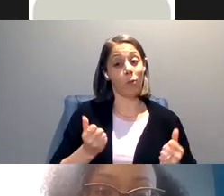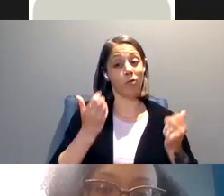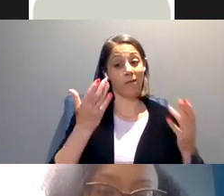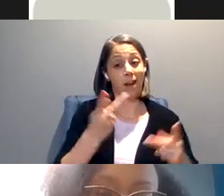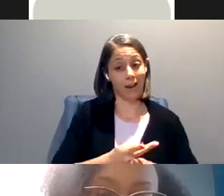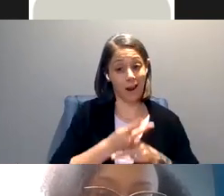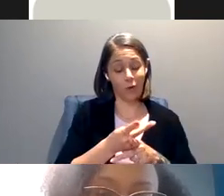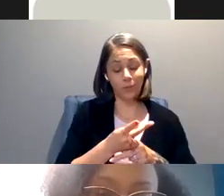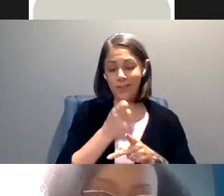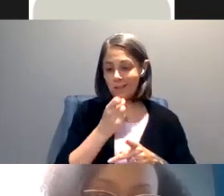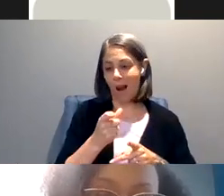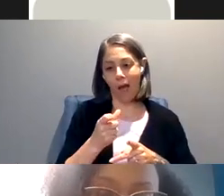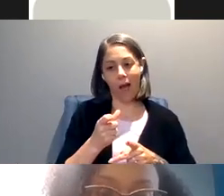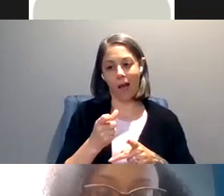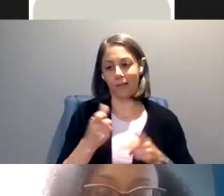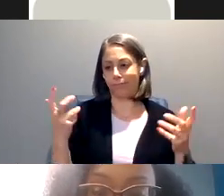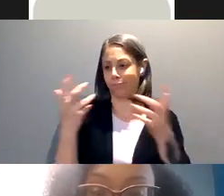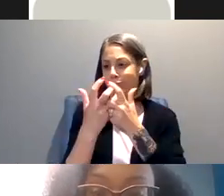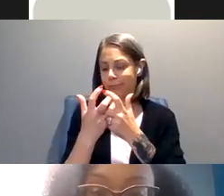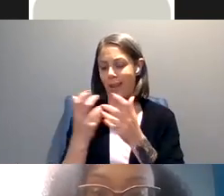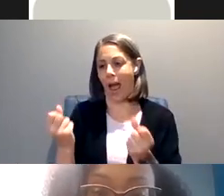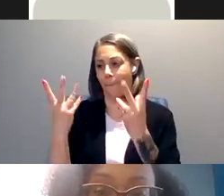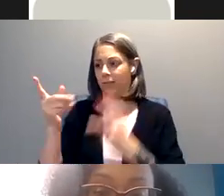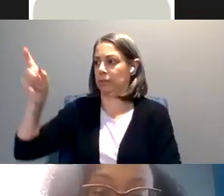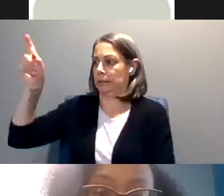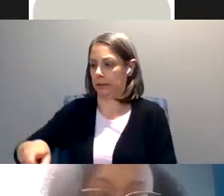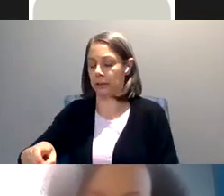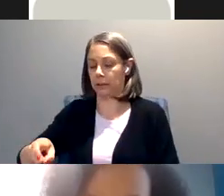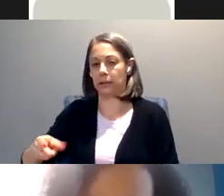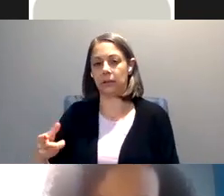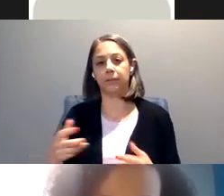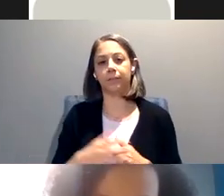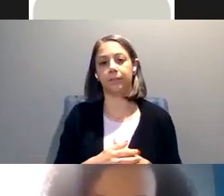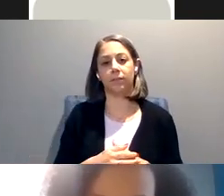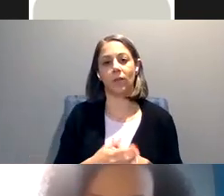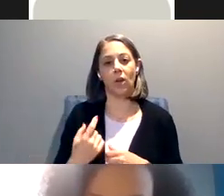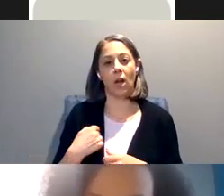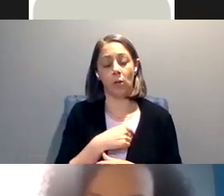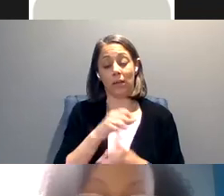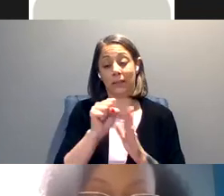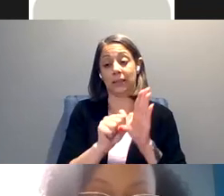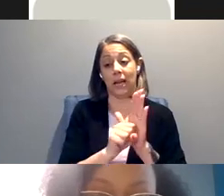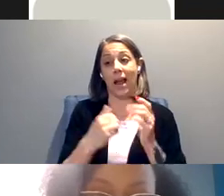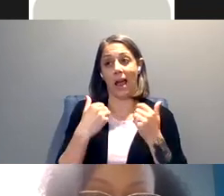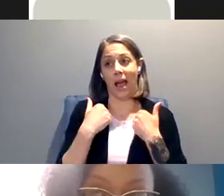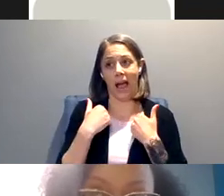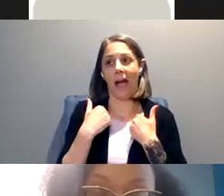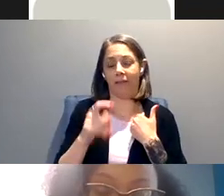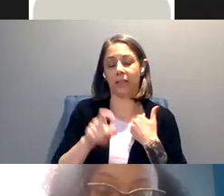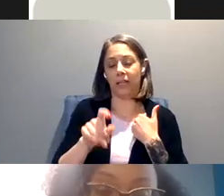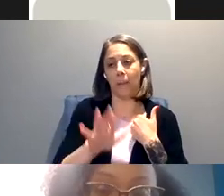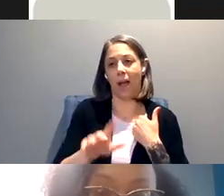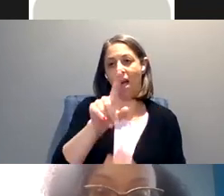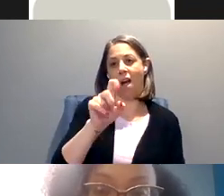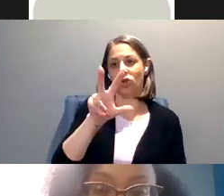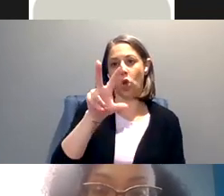not currently meeting the demand. So our state has a need for about 130,000